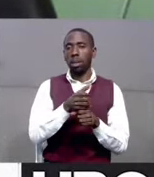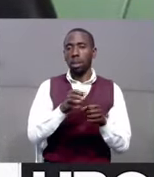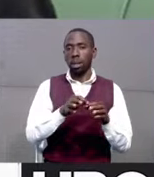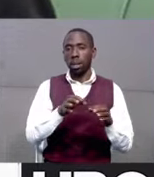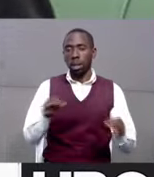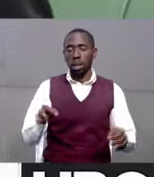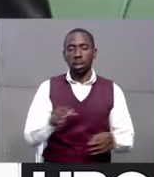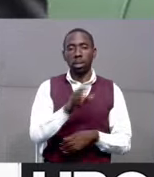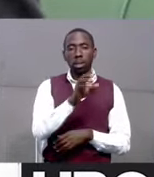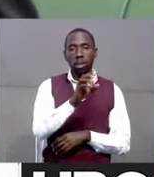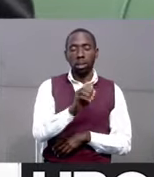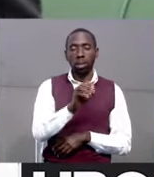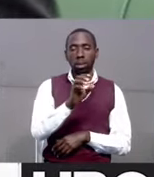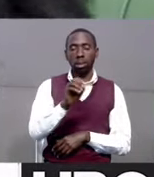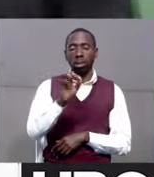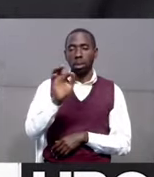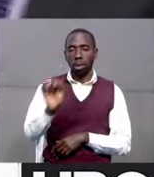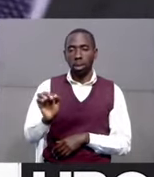008. I beg to lay.